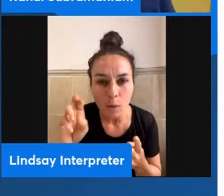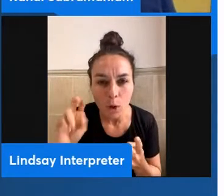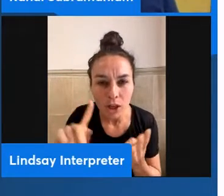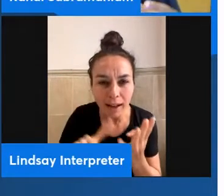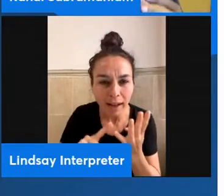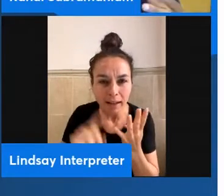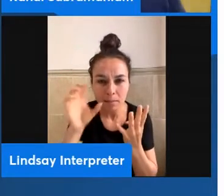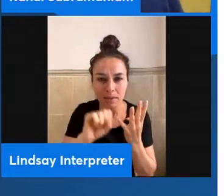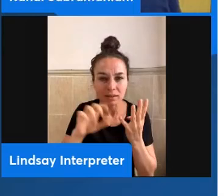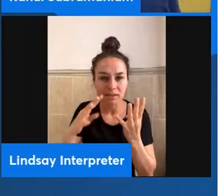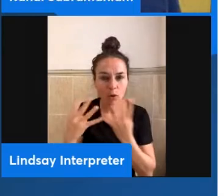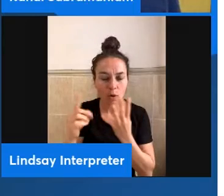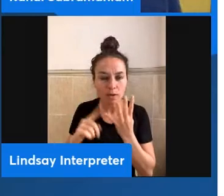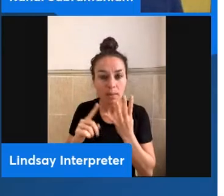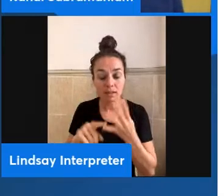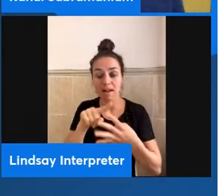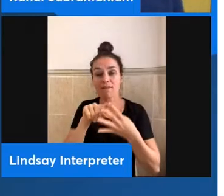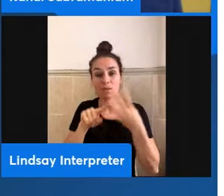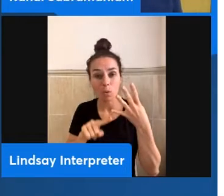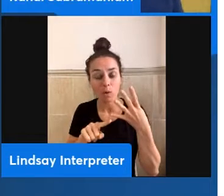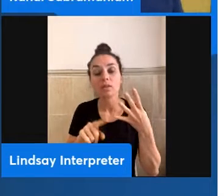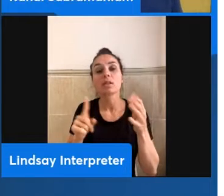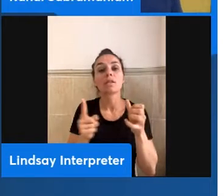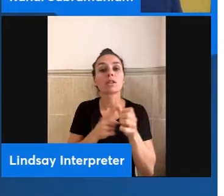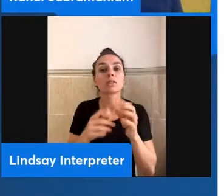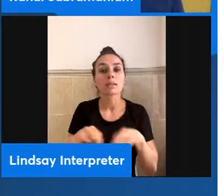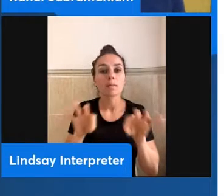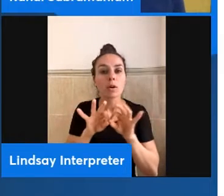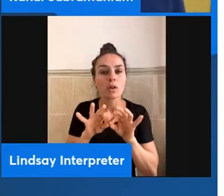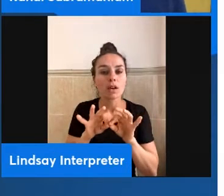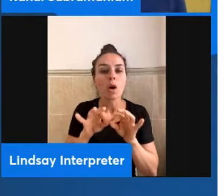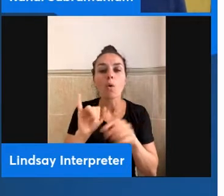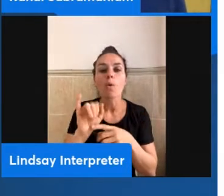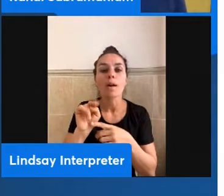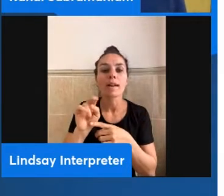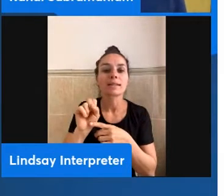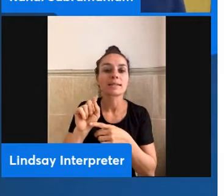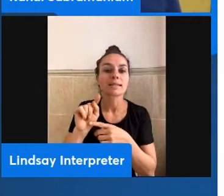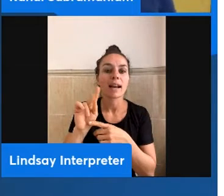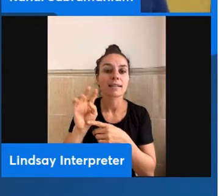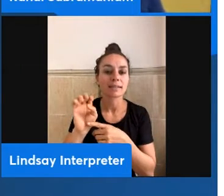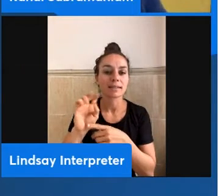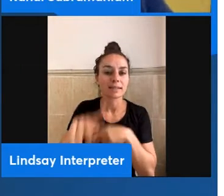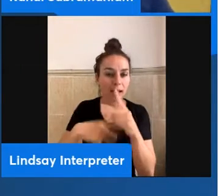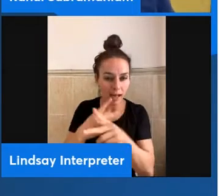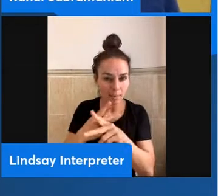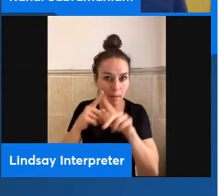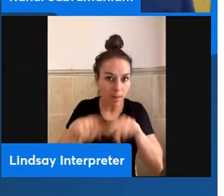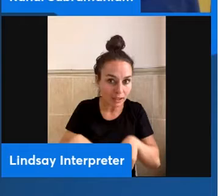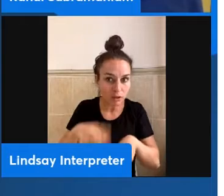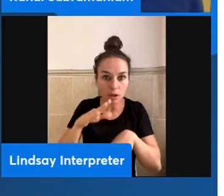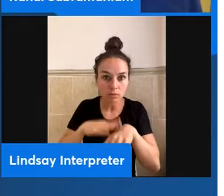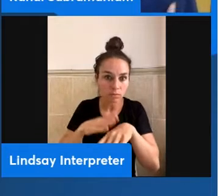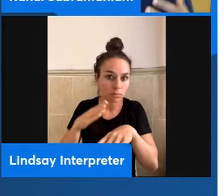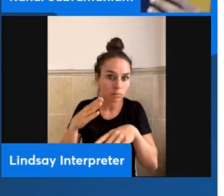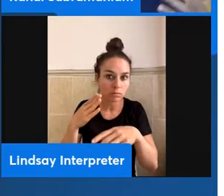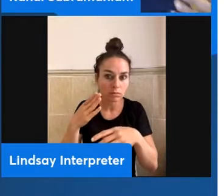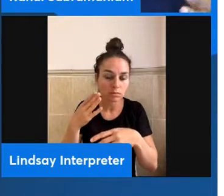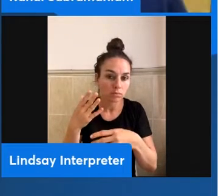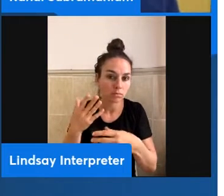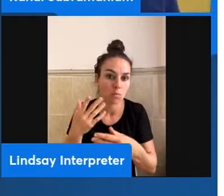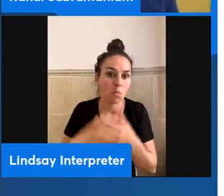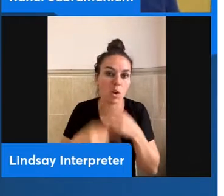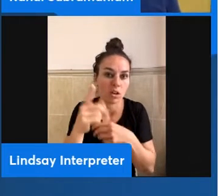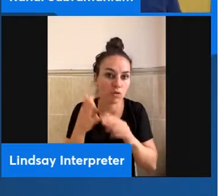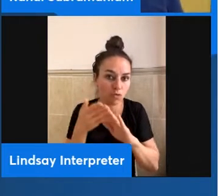parameters, and you have to determine your instance type based on the workload that you're running. Now, let's say you had some kind